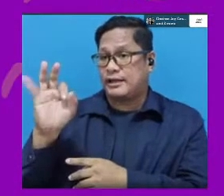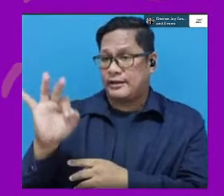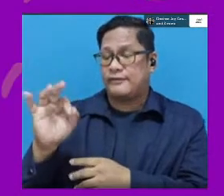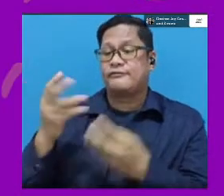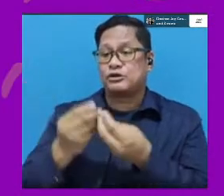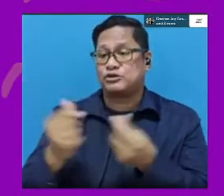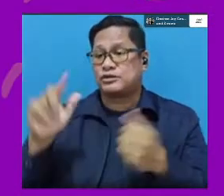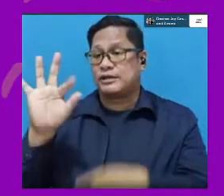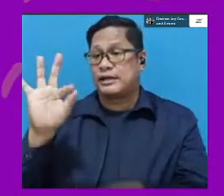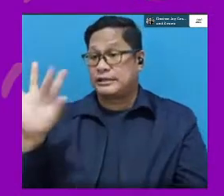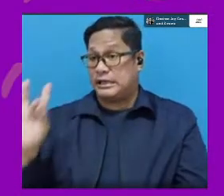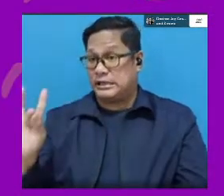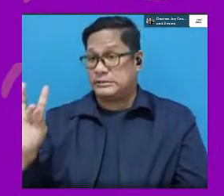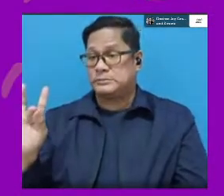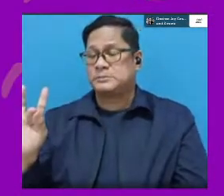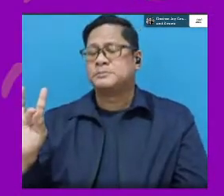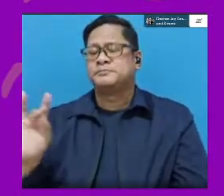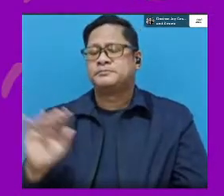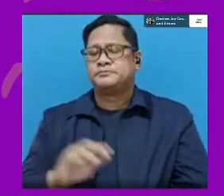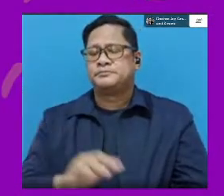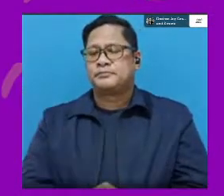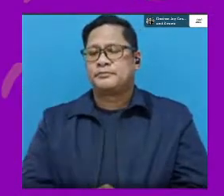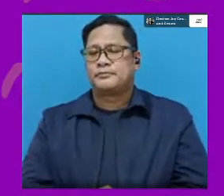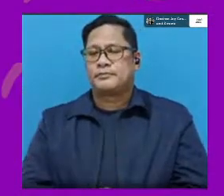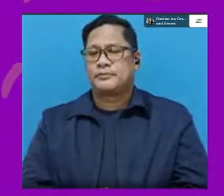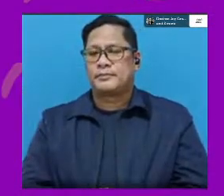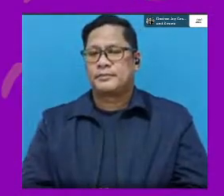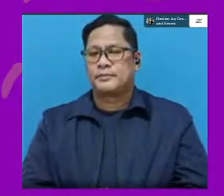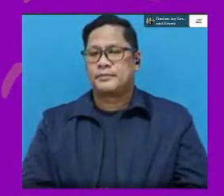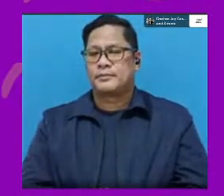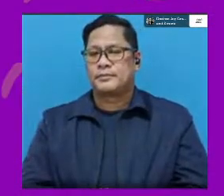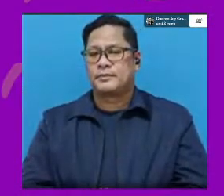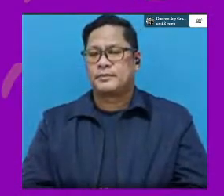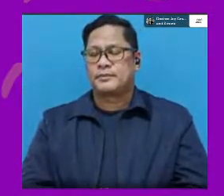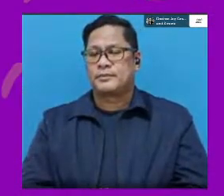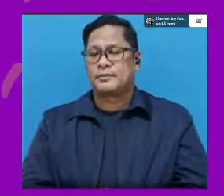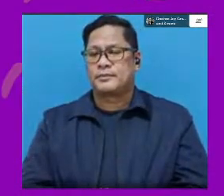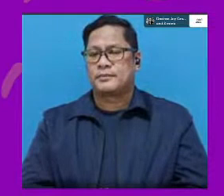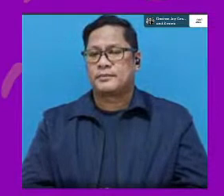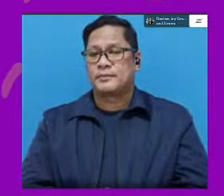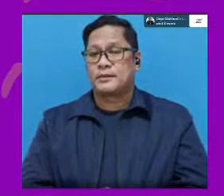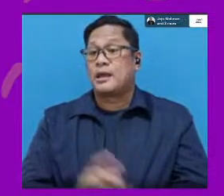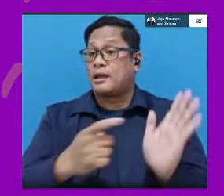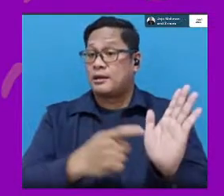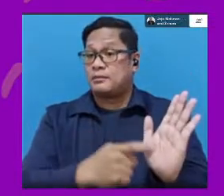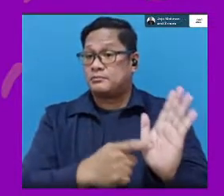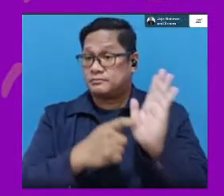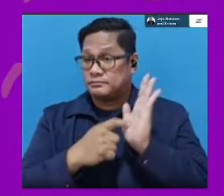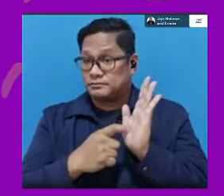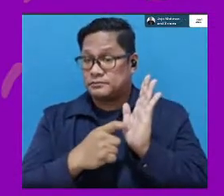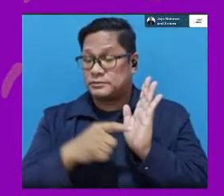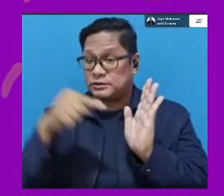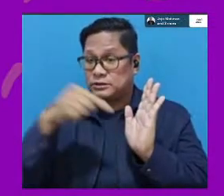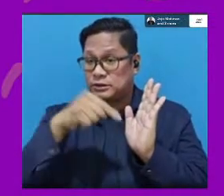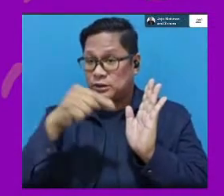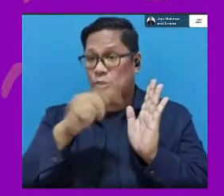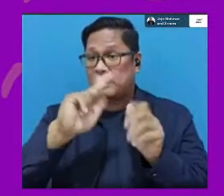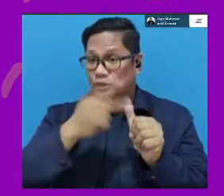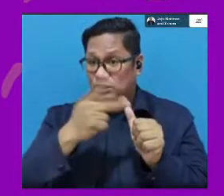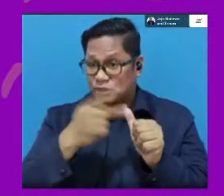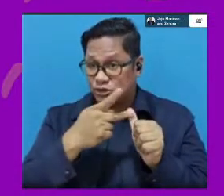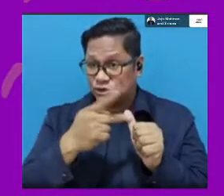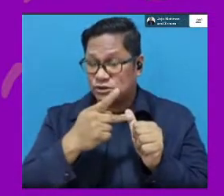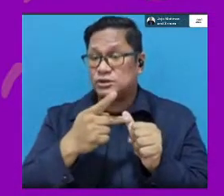98. Okay, so these prioritization are